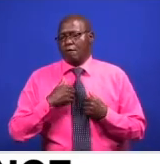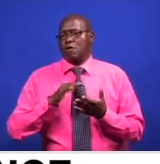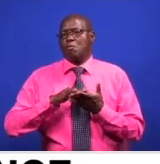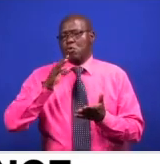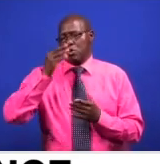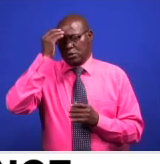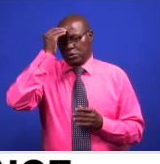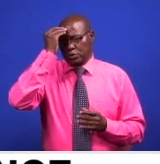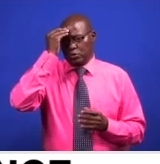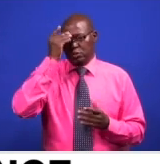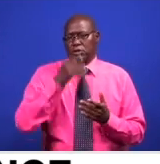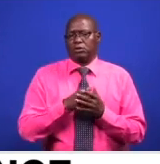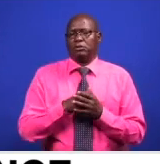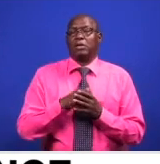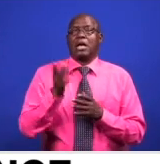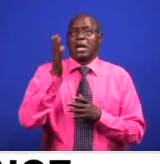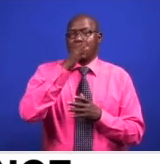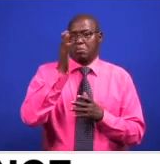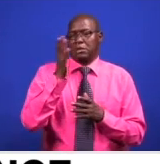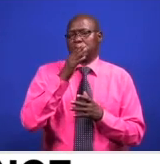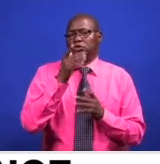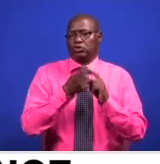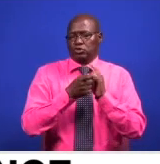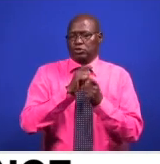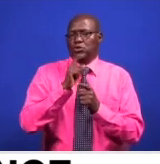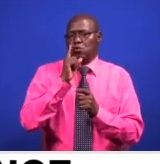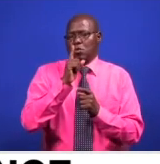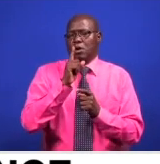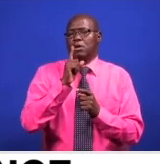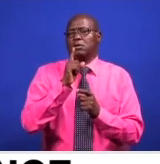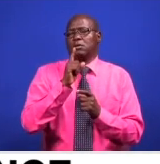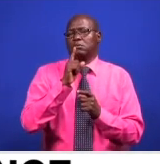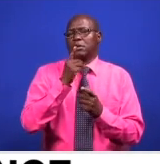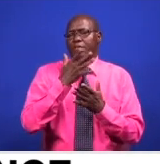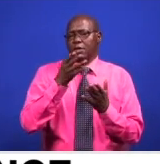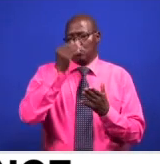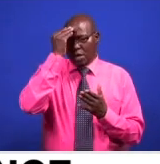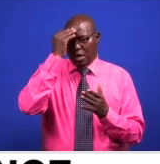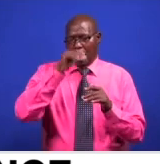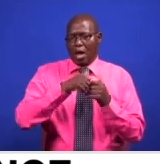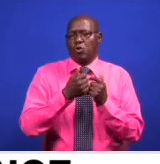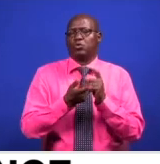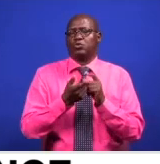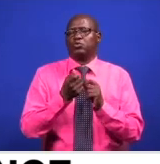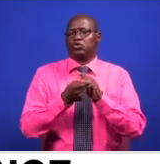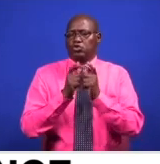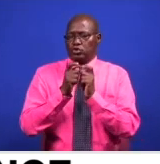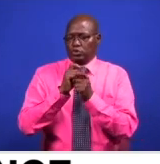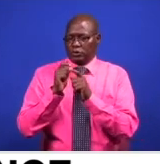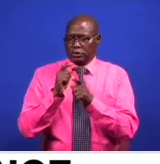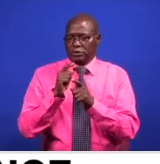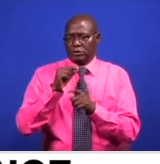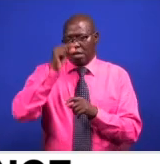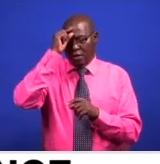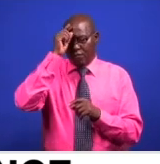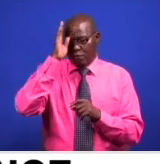educated. Okay, definitely climate change is one of the issues that we are still trying to learn how to maneuver around. And I'm sure the government will be able at